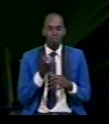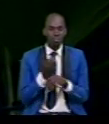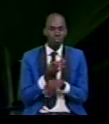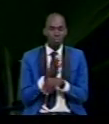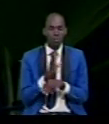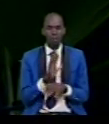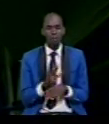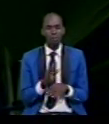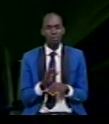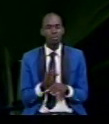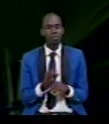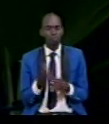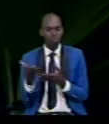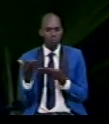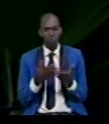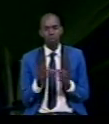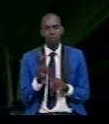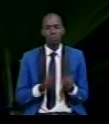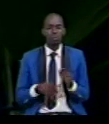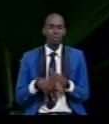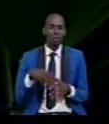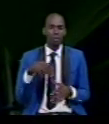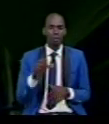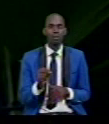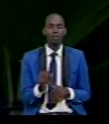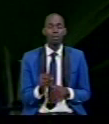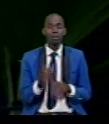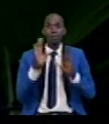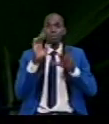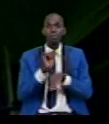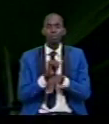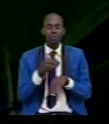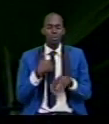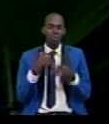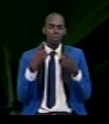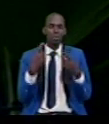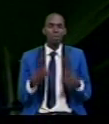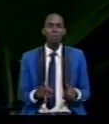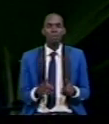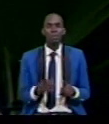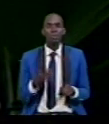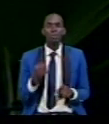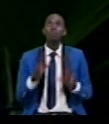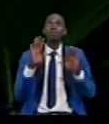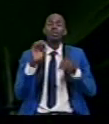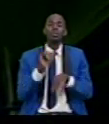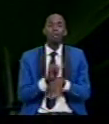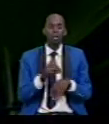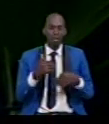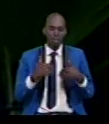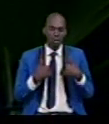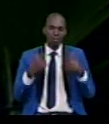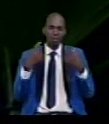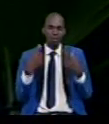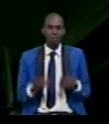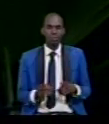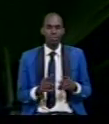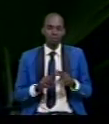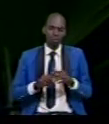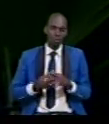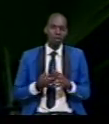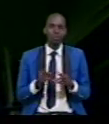them out. It has taken place. It has happened. Start coming